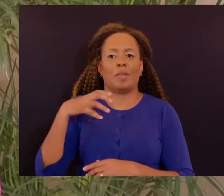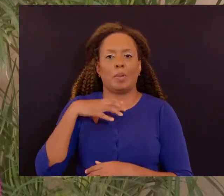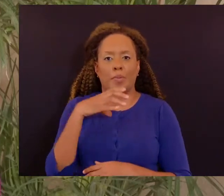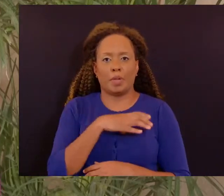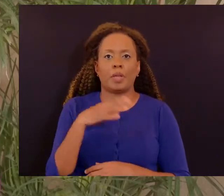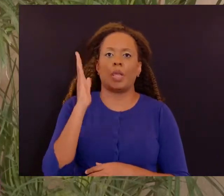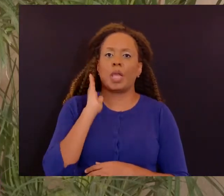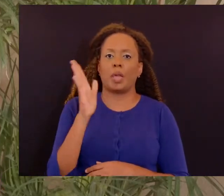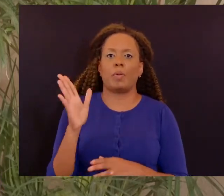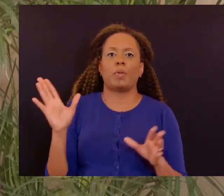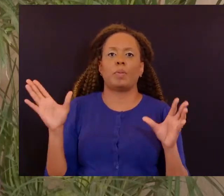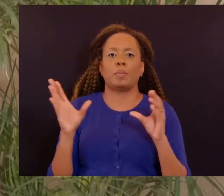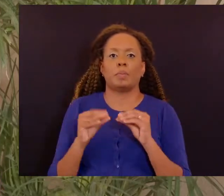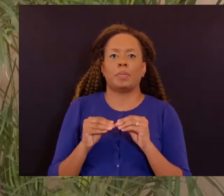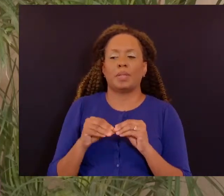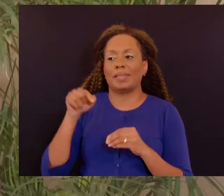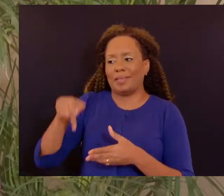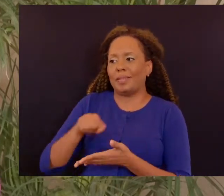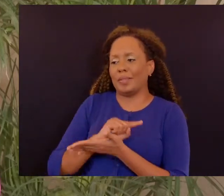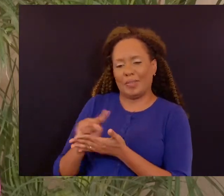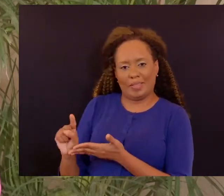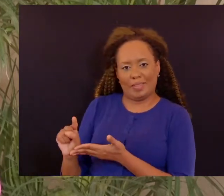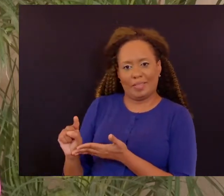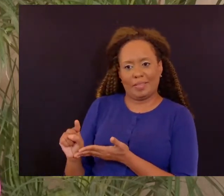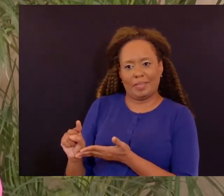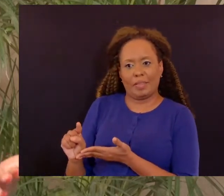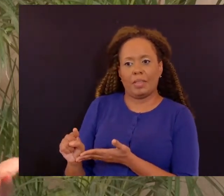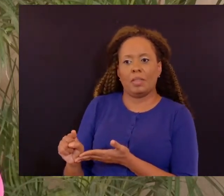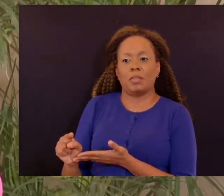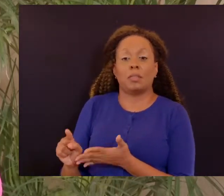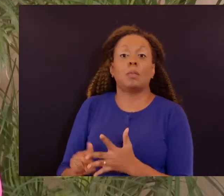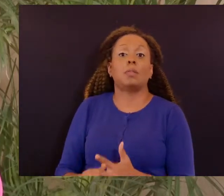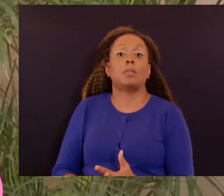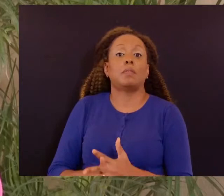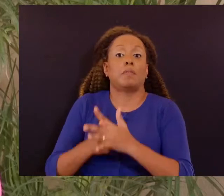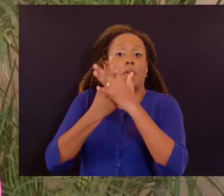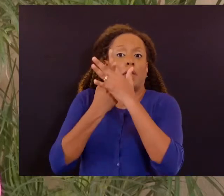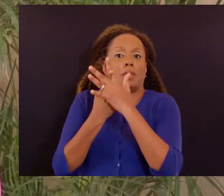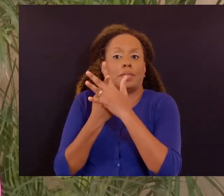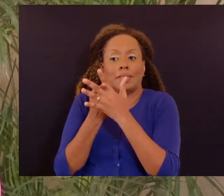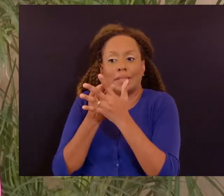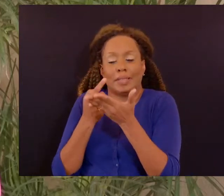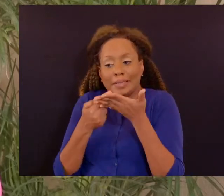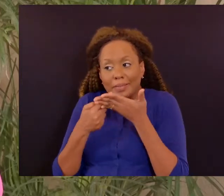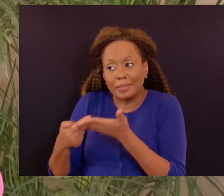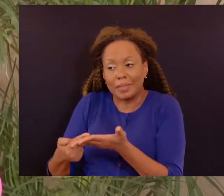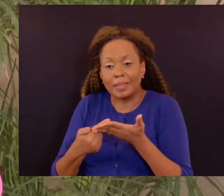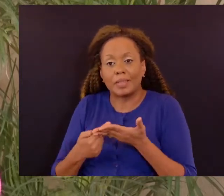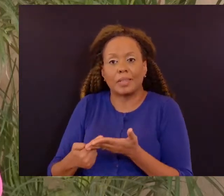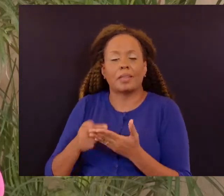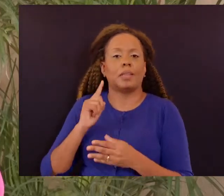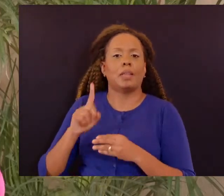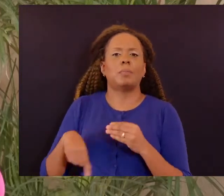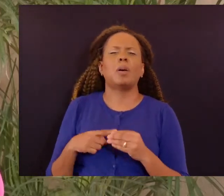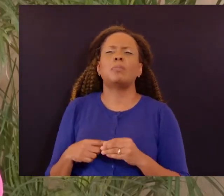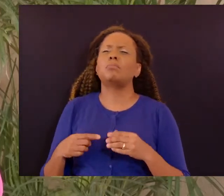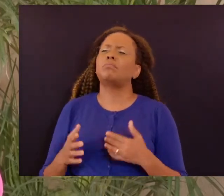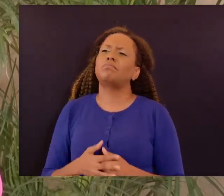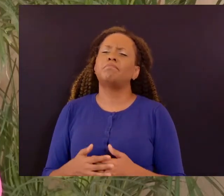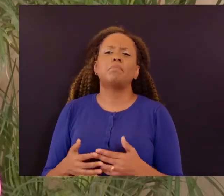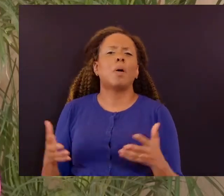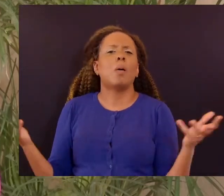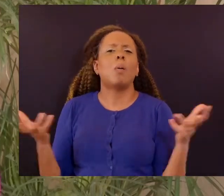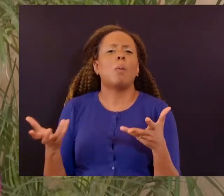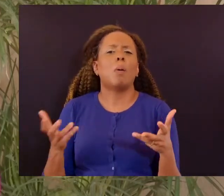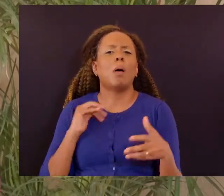meeting as early as later this week to begin to have some robust discussions about what are the initiatives that